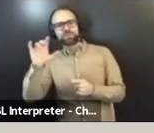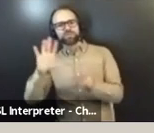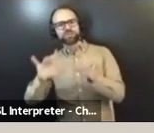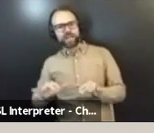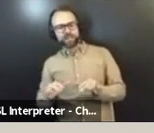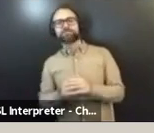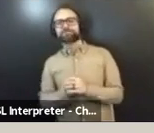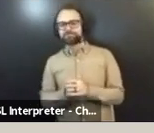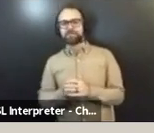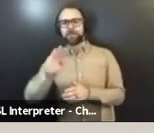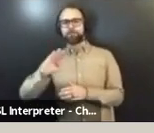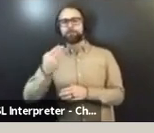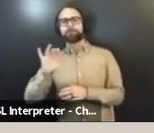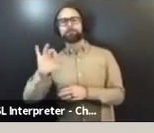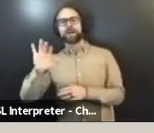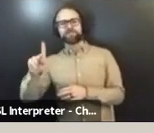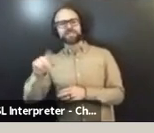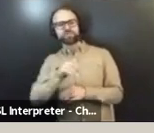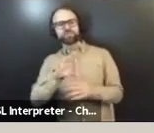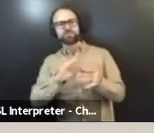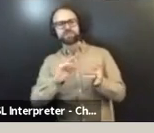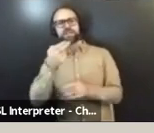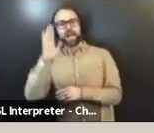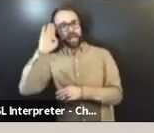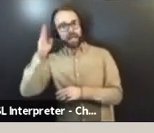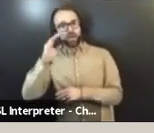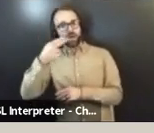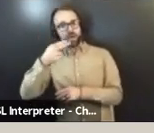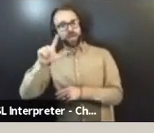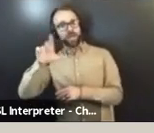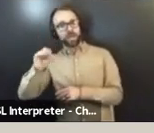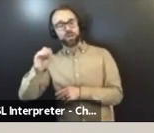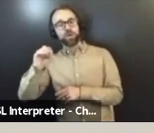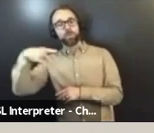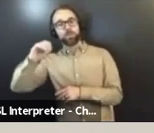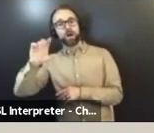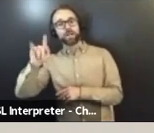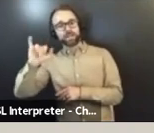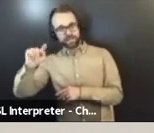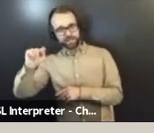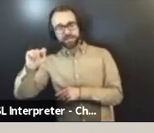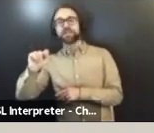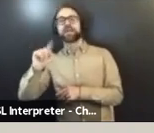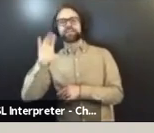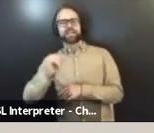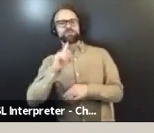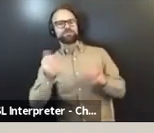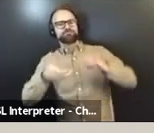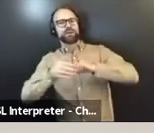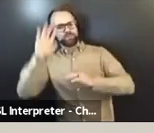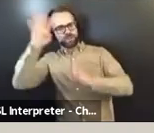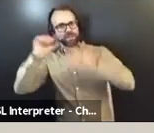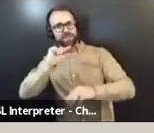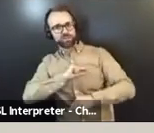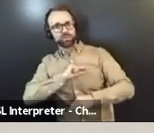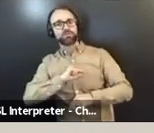that Bhavik, you mentioned Hello Pocketed. Innovation Guelph has a partnership with Pocketed now as a perk partner. So Innovation Guelph